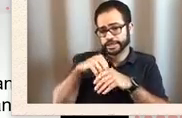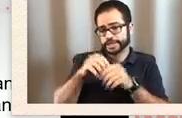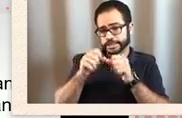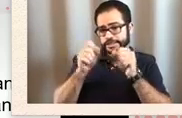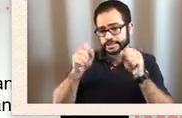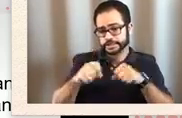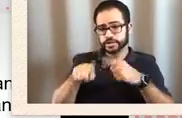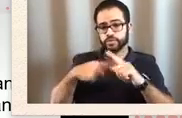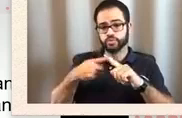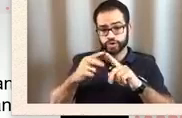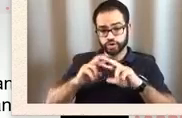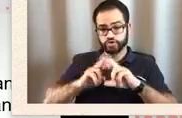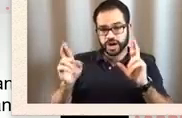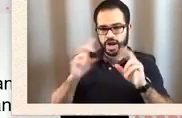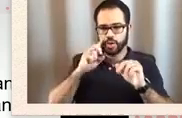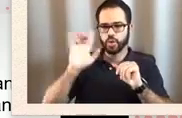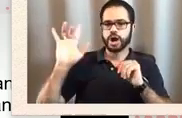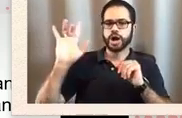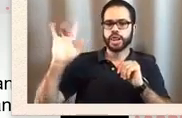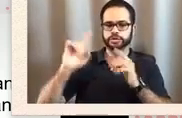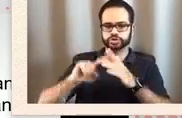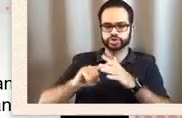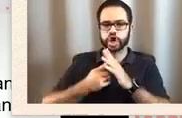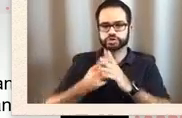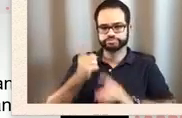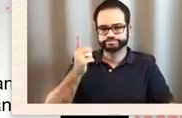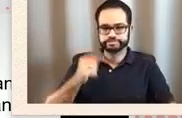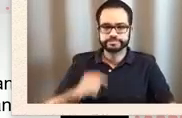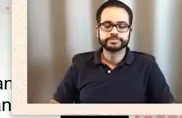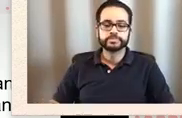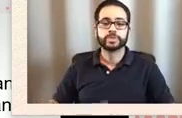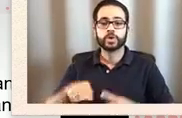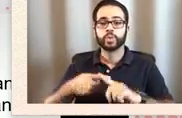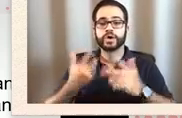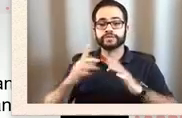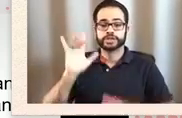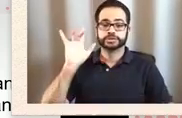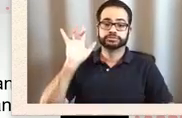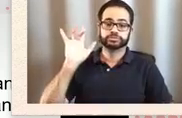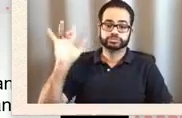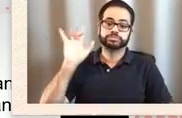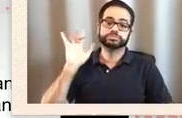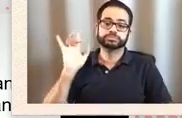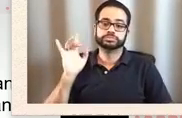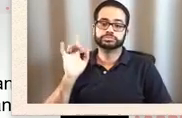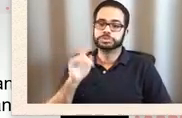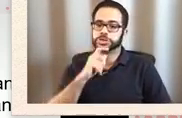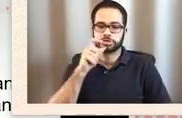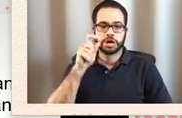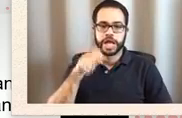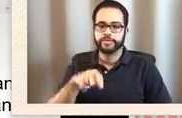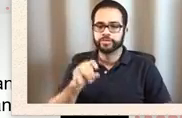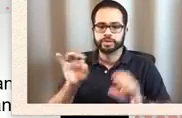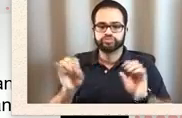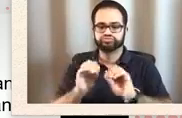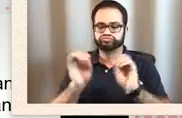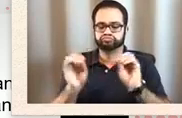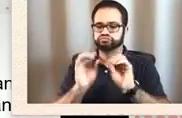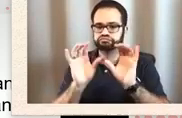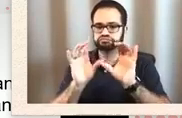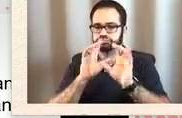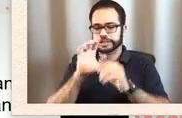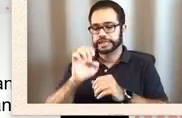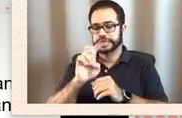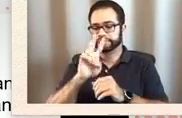start, they're going to click this Start button. Once they click that Start button, they don't need to be doing anything else in the EVV mobile